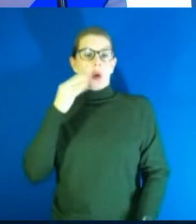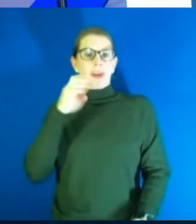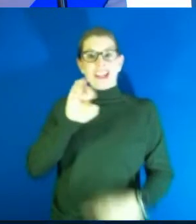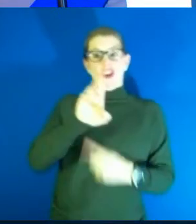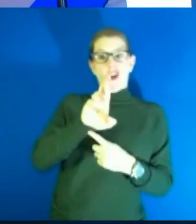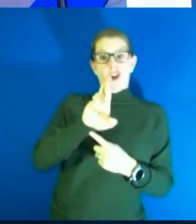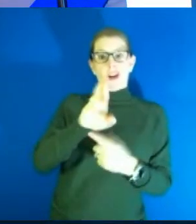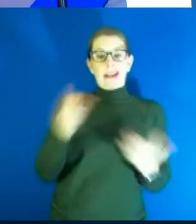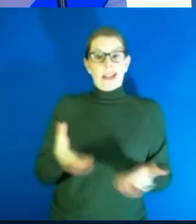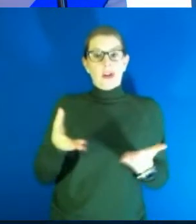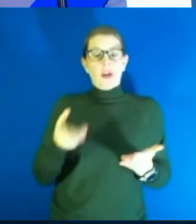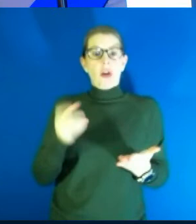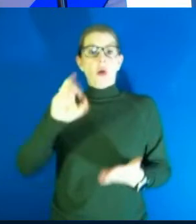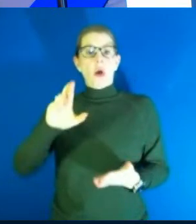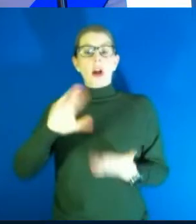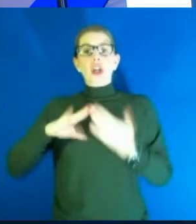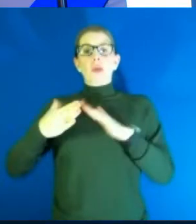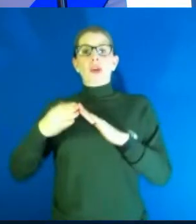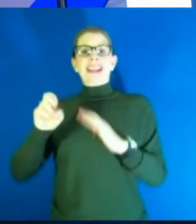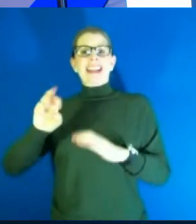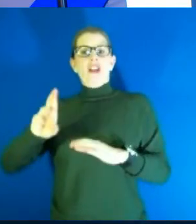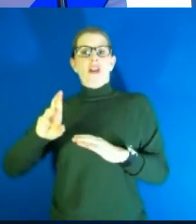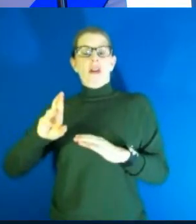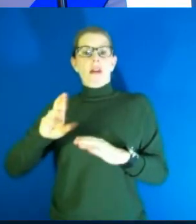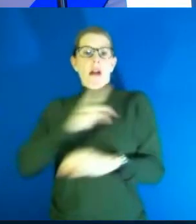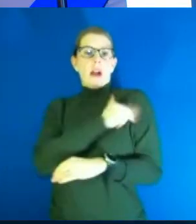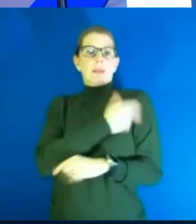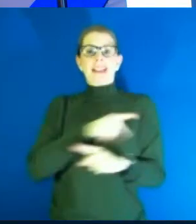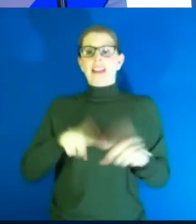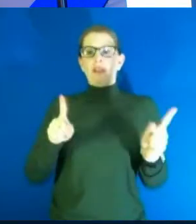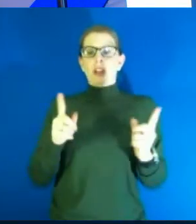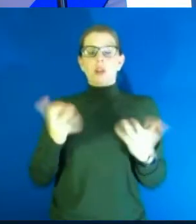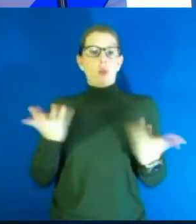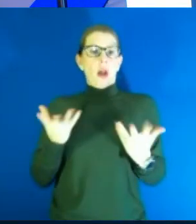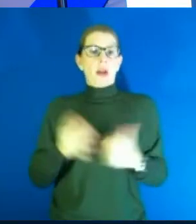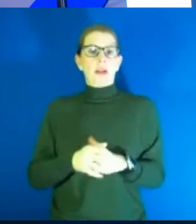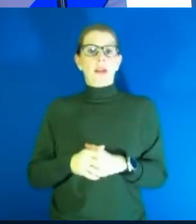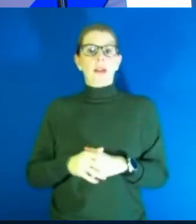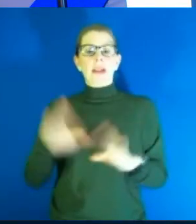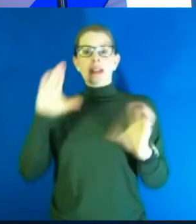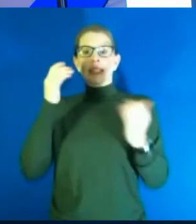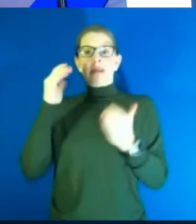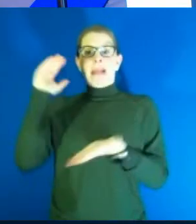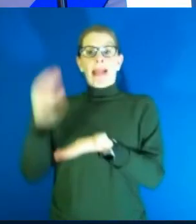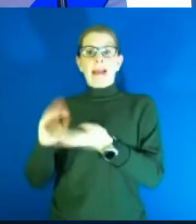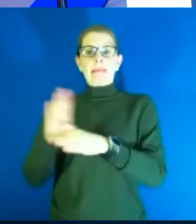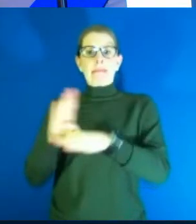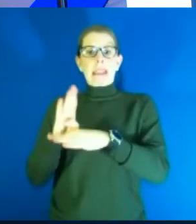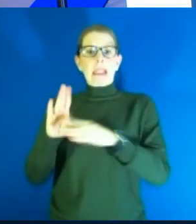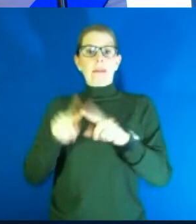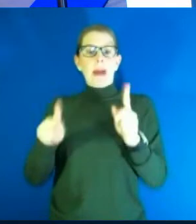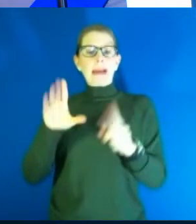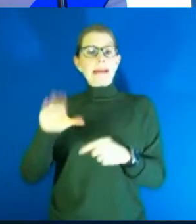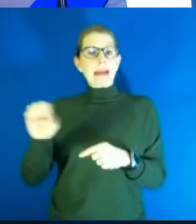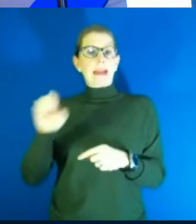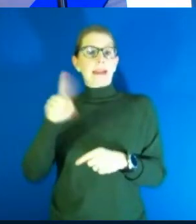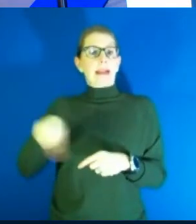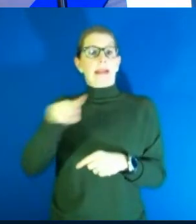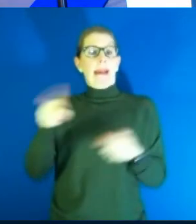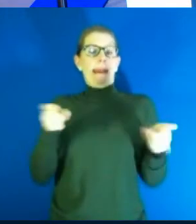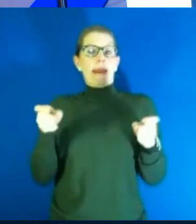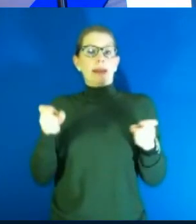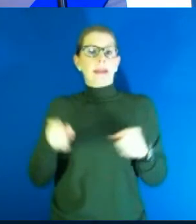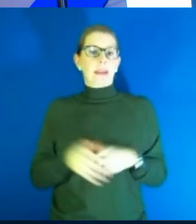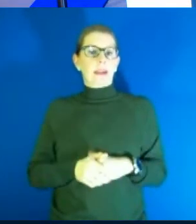our place, or a community ER hospital? Rebecca thinks those seem to be a little less busy, but what kind of cases are they handling? And